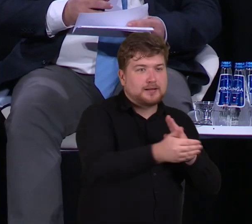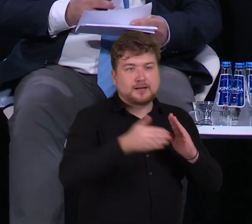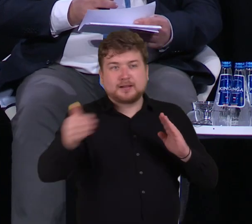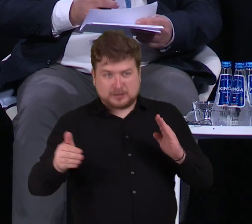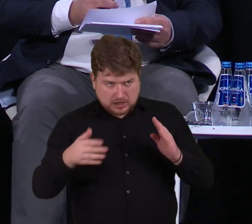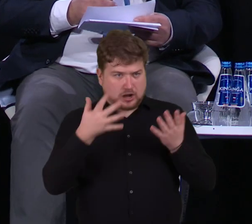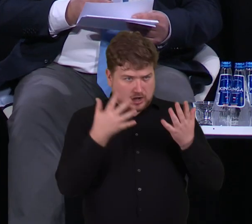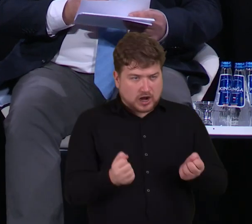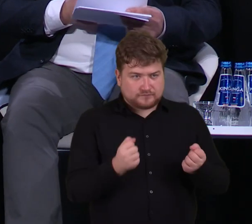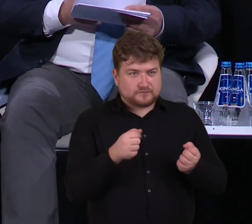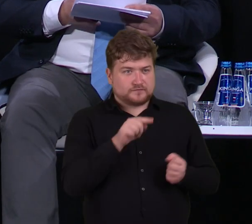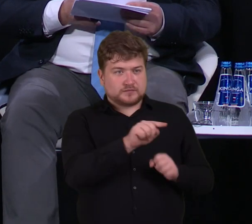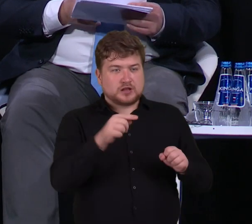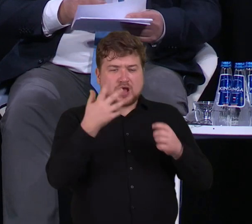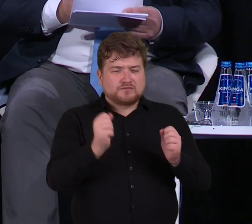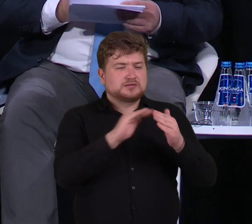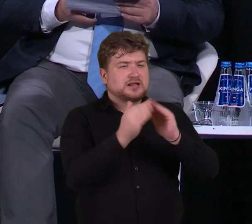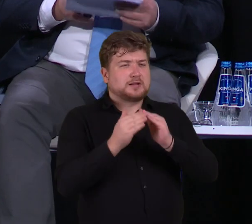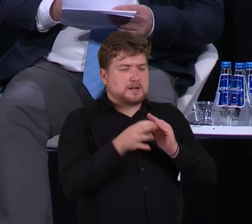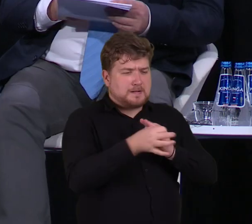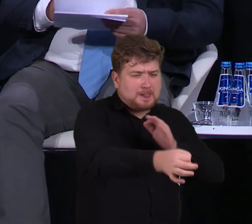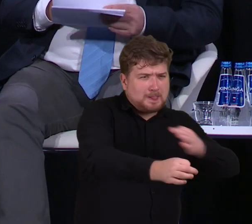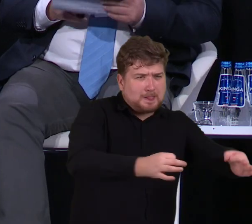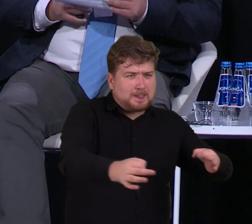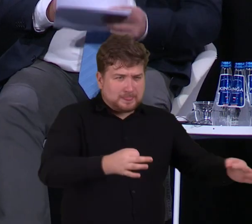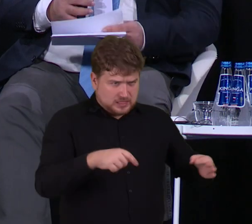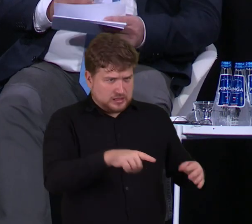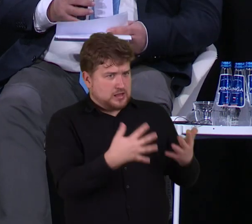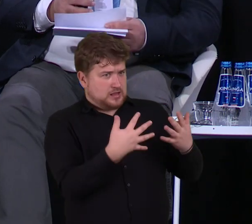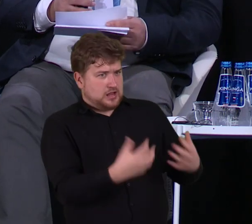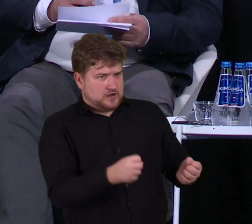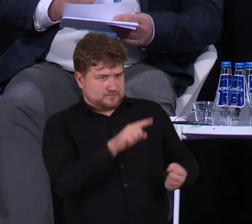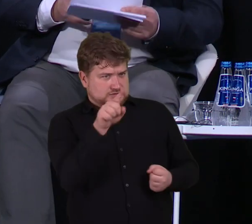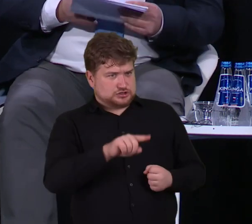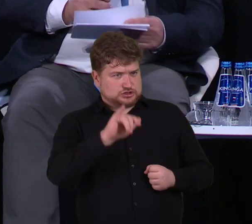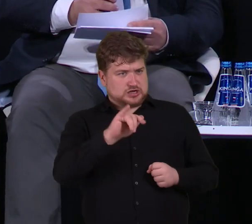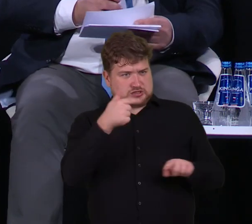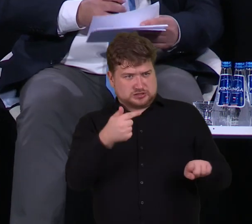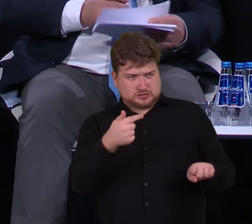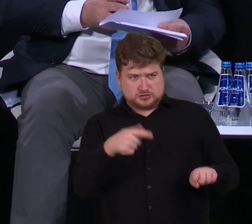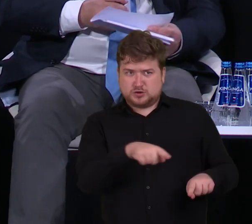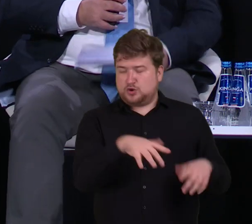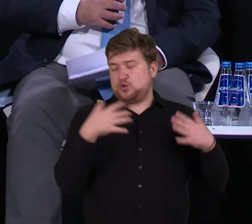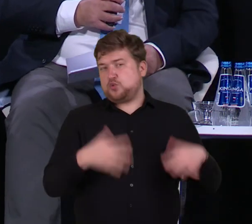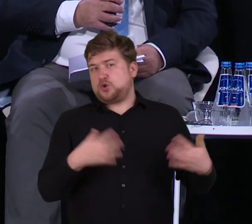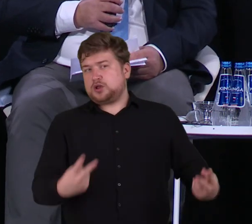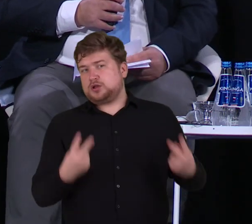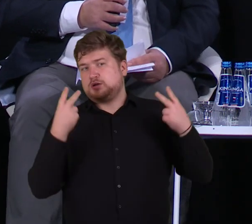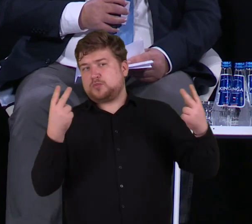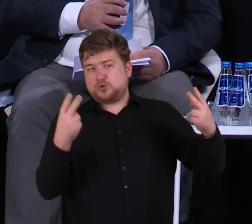identify that there are some problems, some specific problems in some territories. And we innovate in